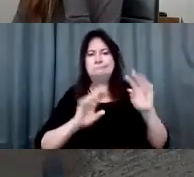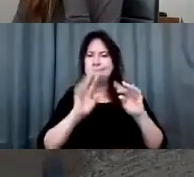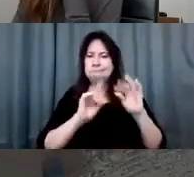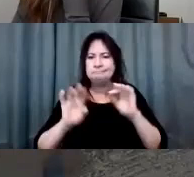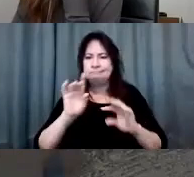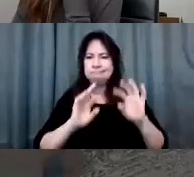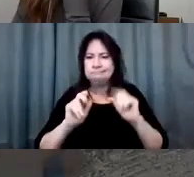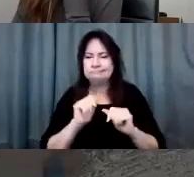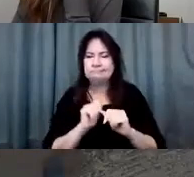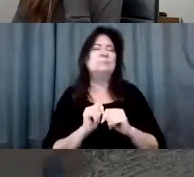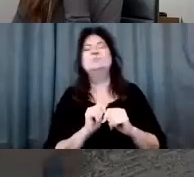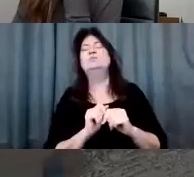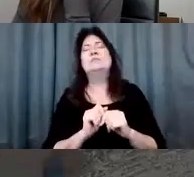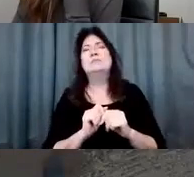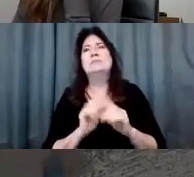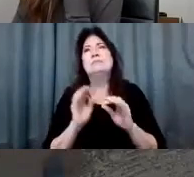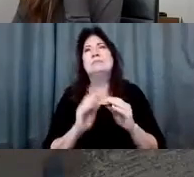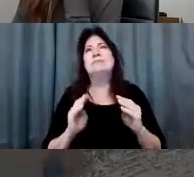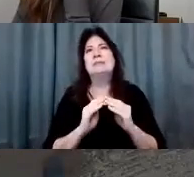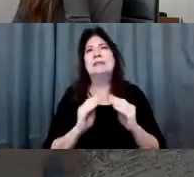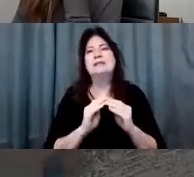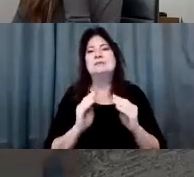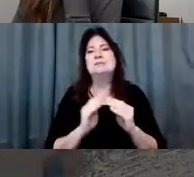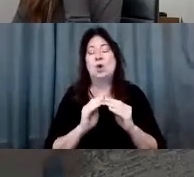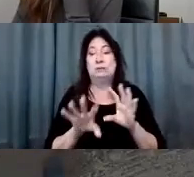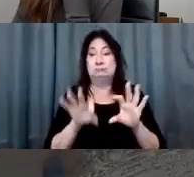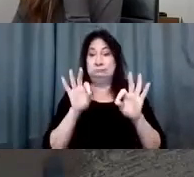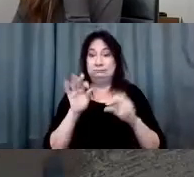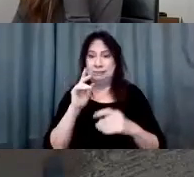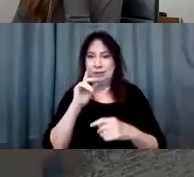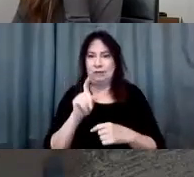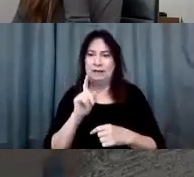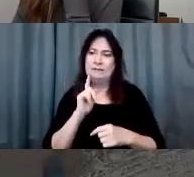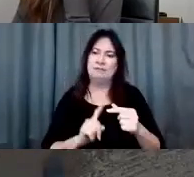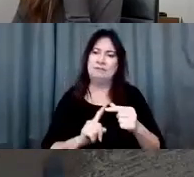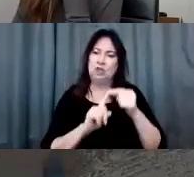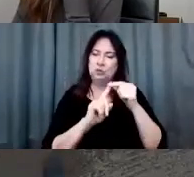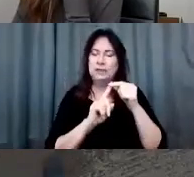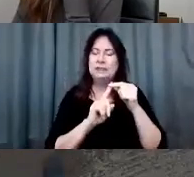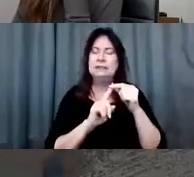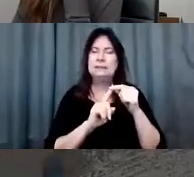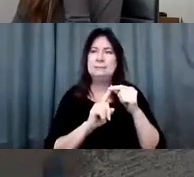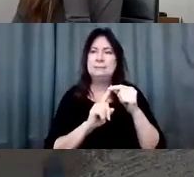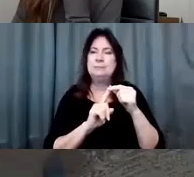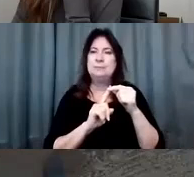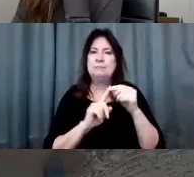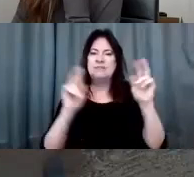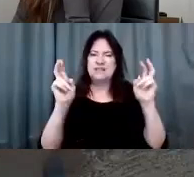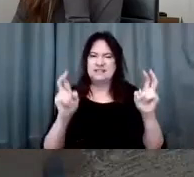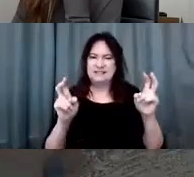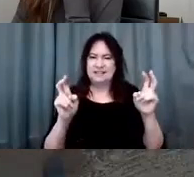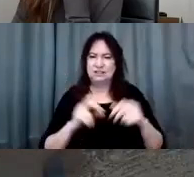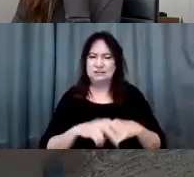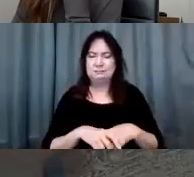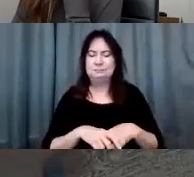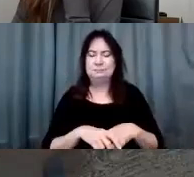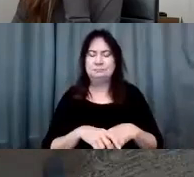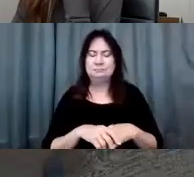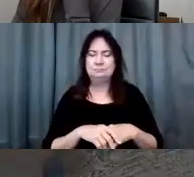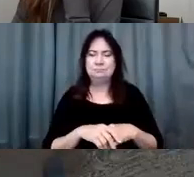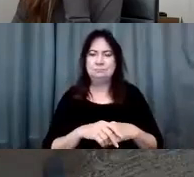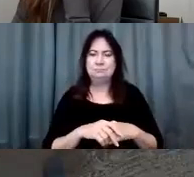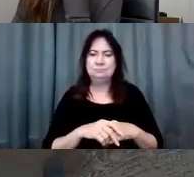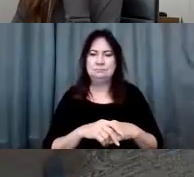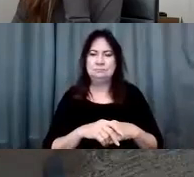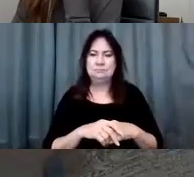more, it's much more discoverable. You'll have a unique citation, and